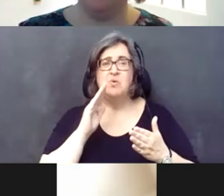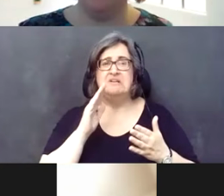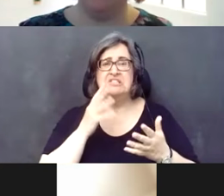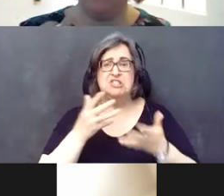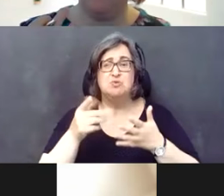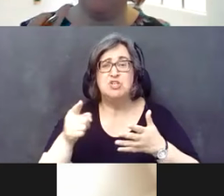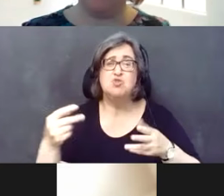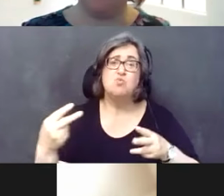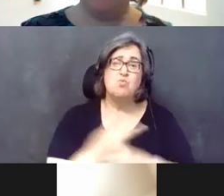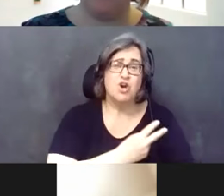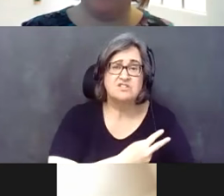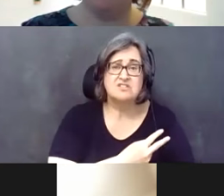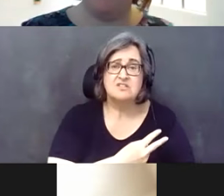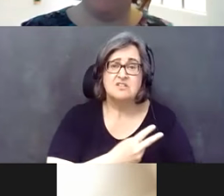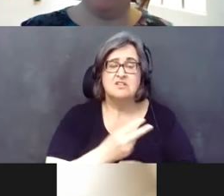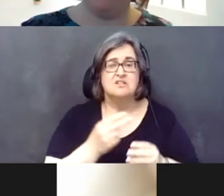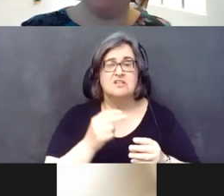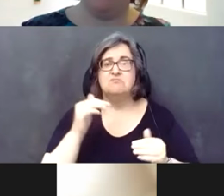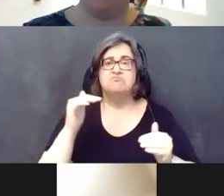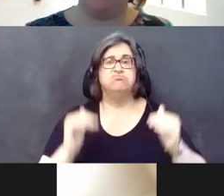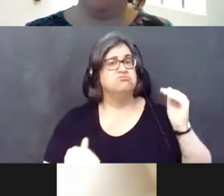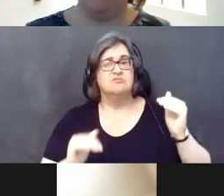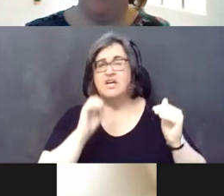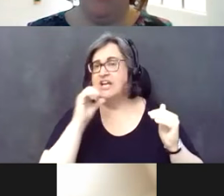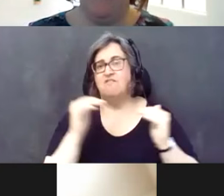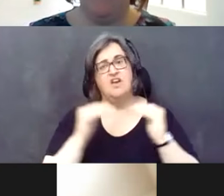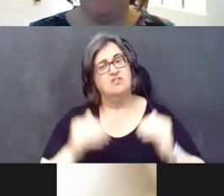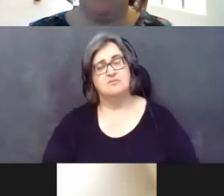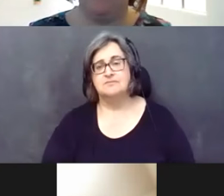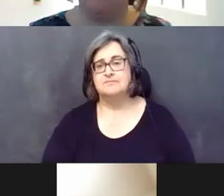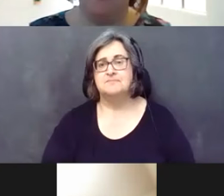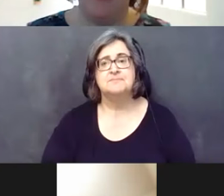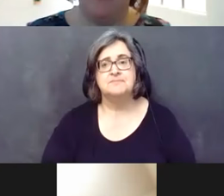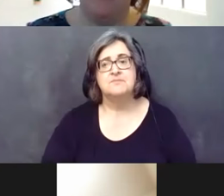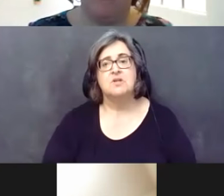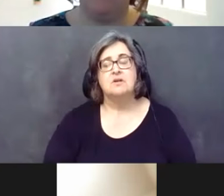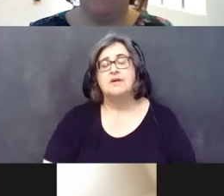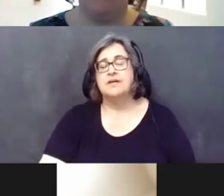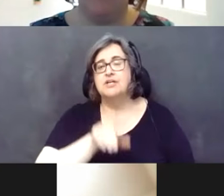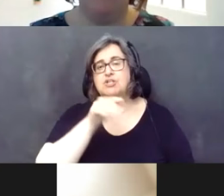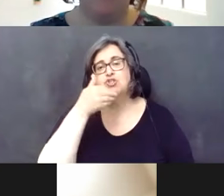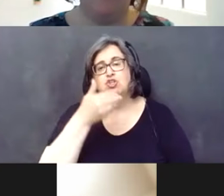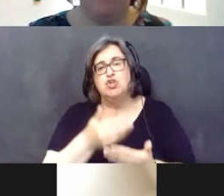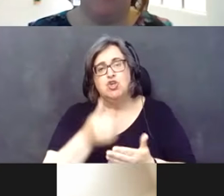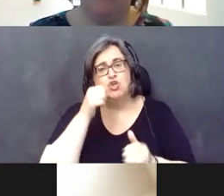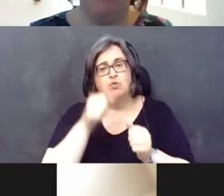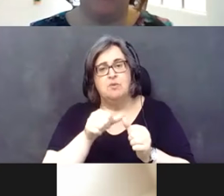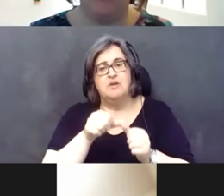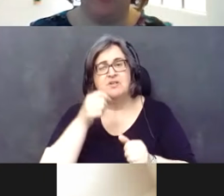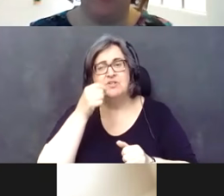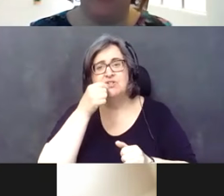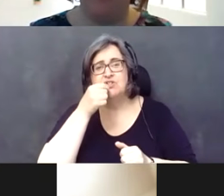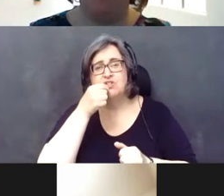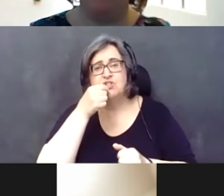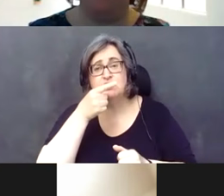worse, right? They might treat you more unfairly because of that. So I think it's a good reminder that disclosure is very, very